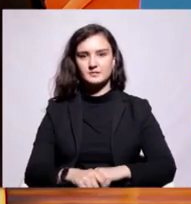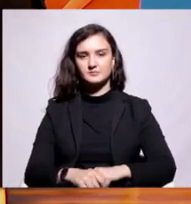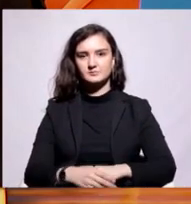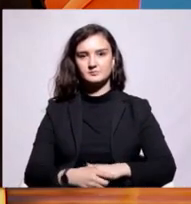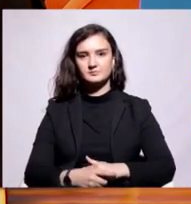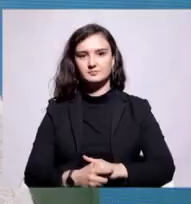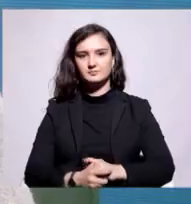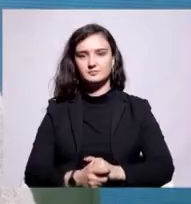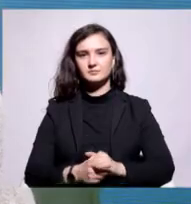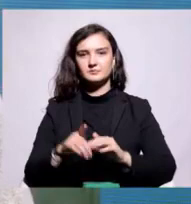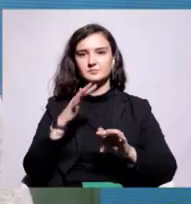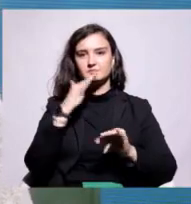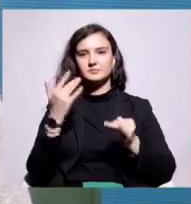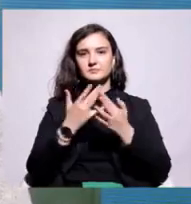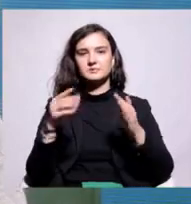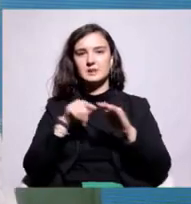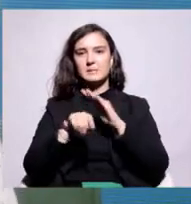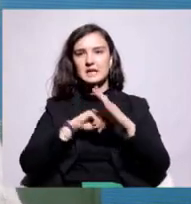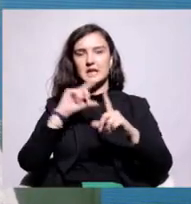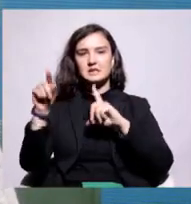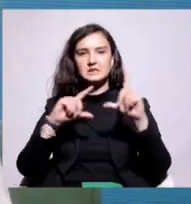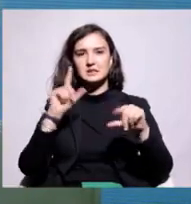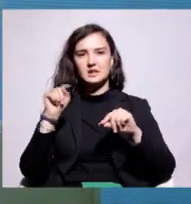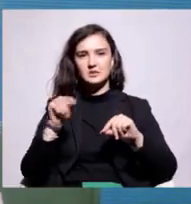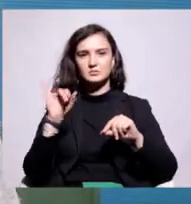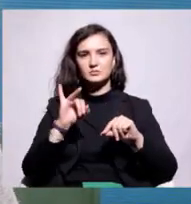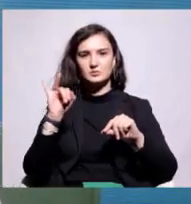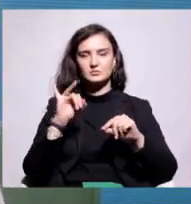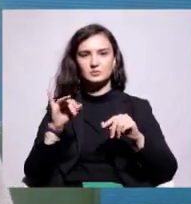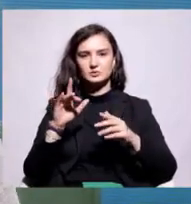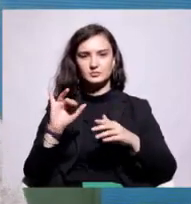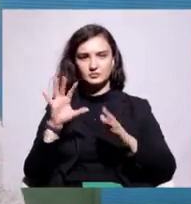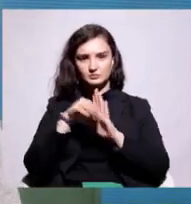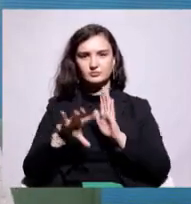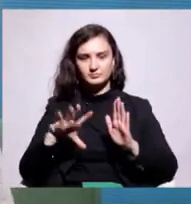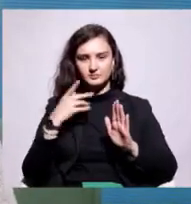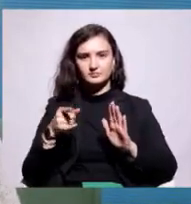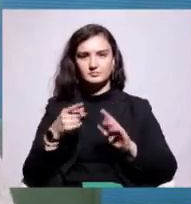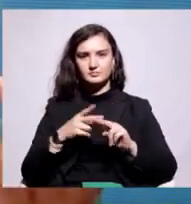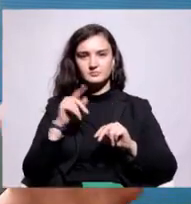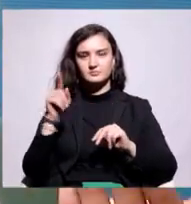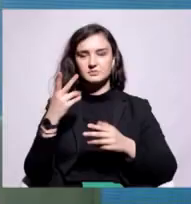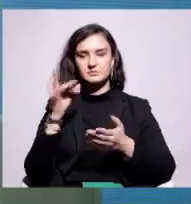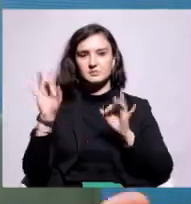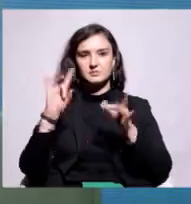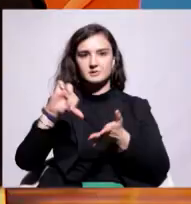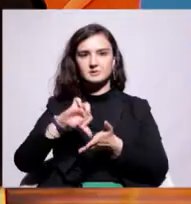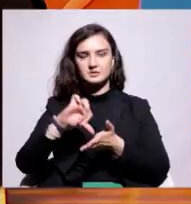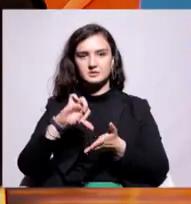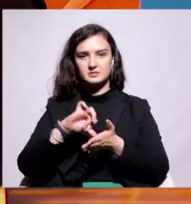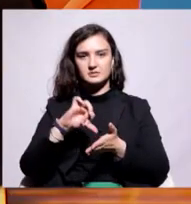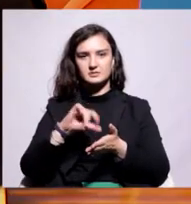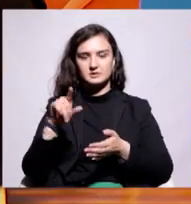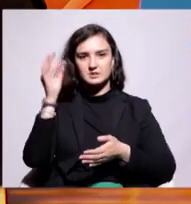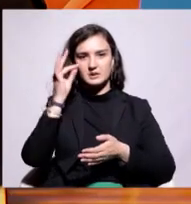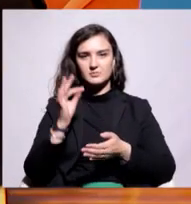Yeah, and there's a lot of immigrational background to the story as well. So he represents the Dutch